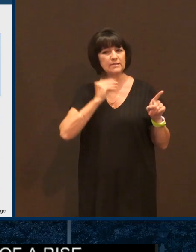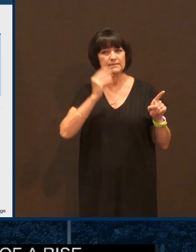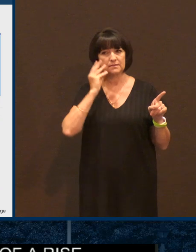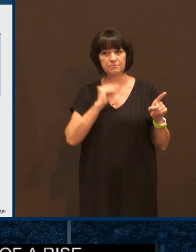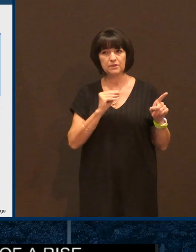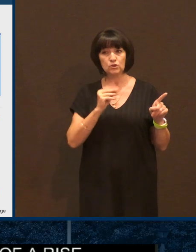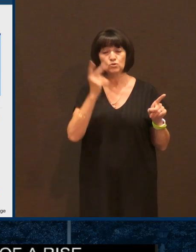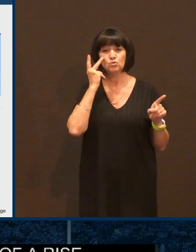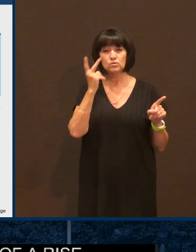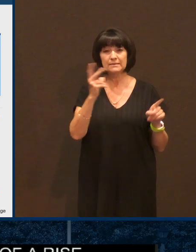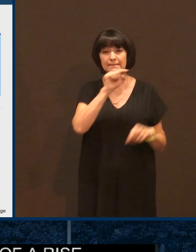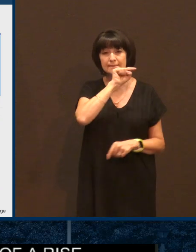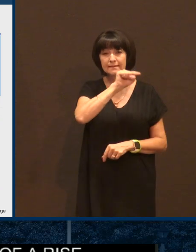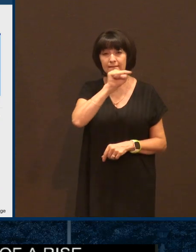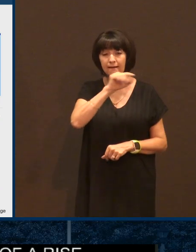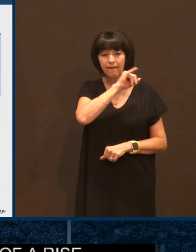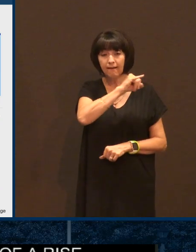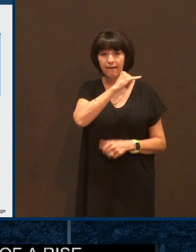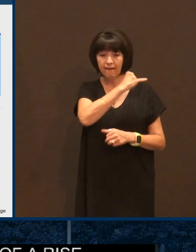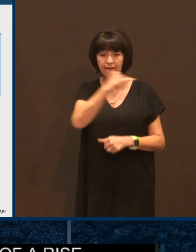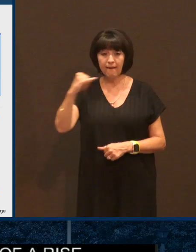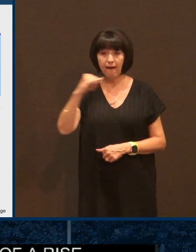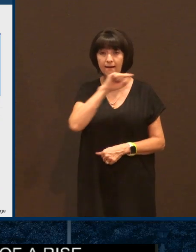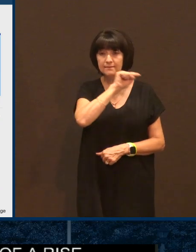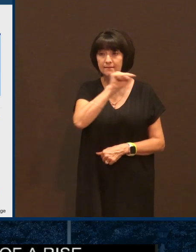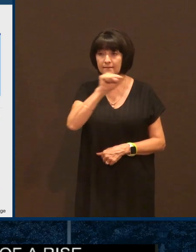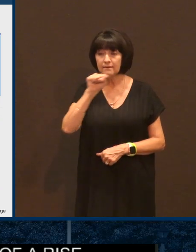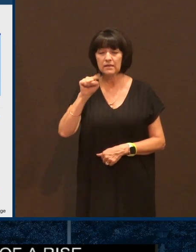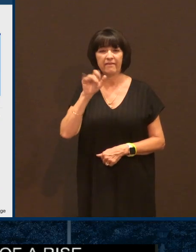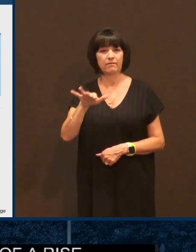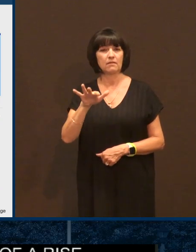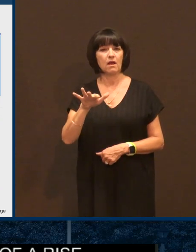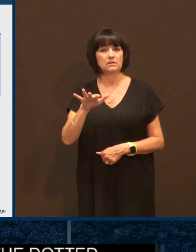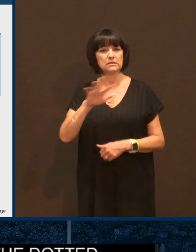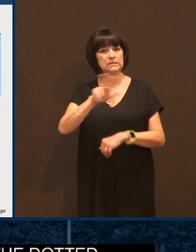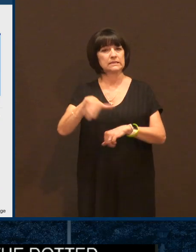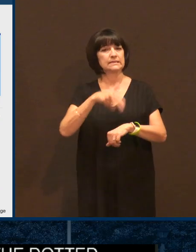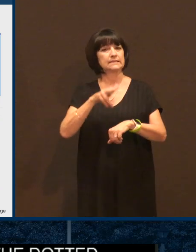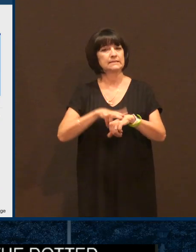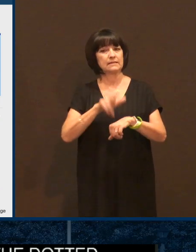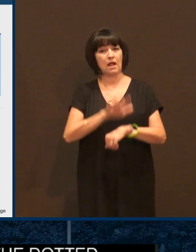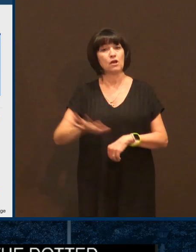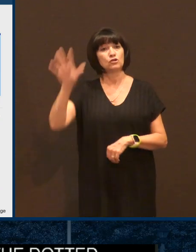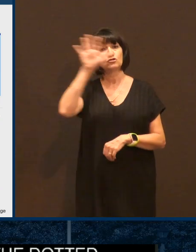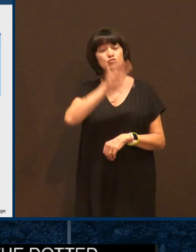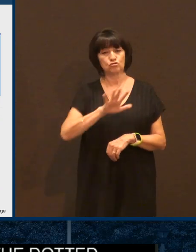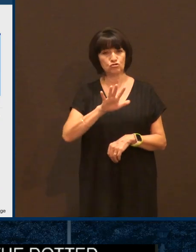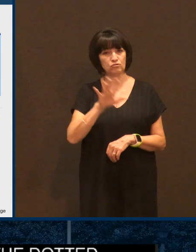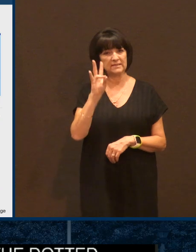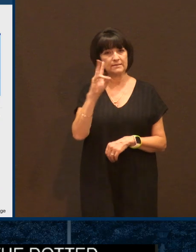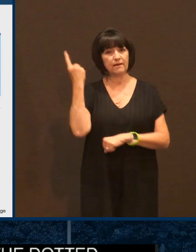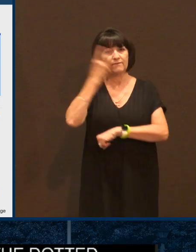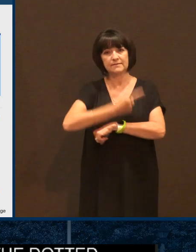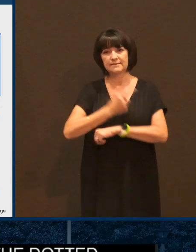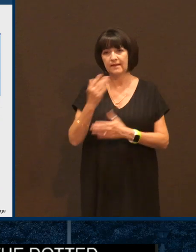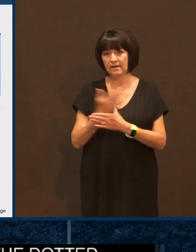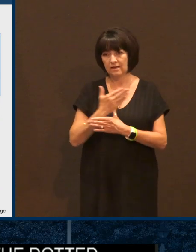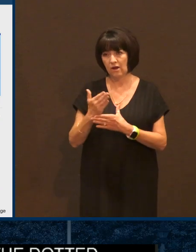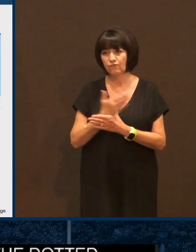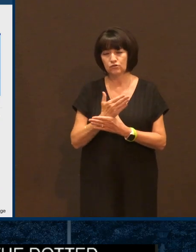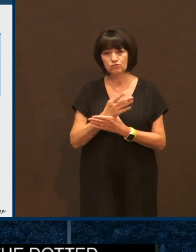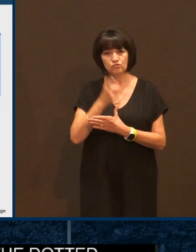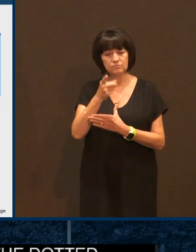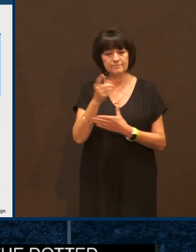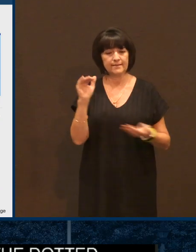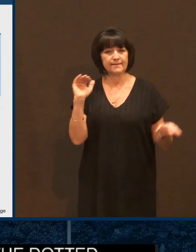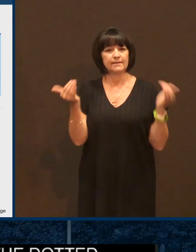line there is the national 7-day average for hospitalizations, and so you can compare that national